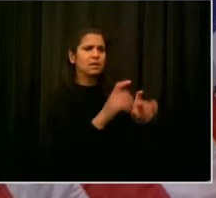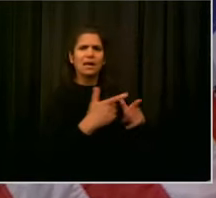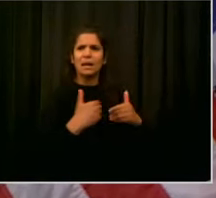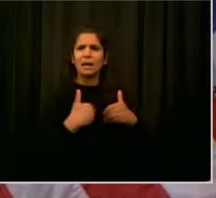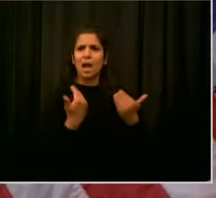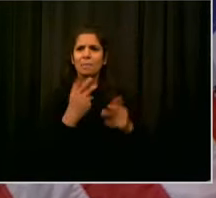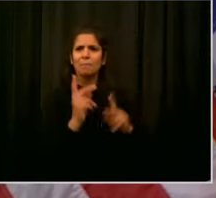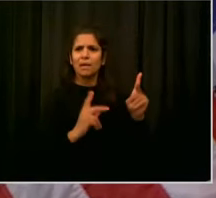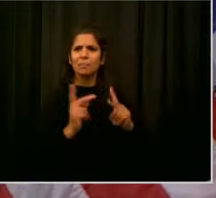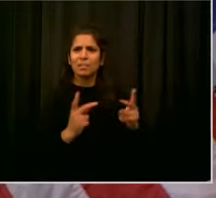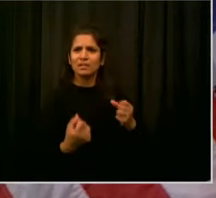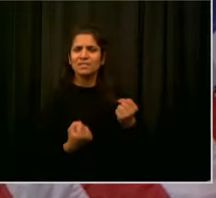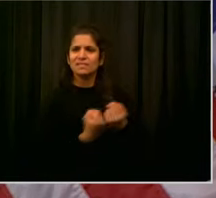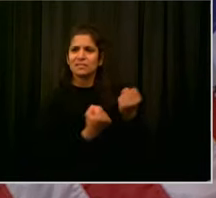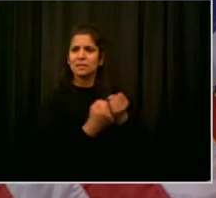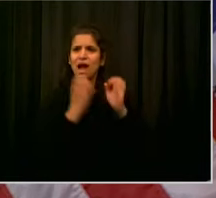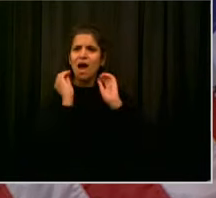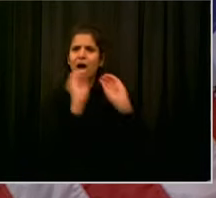Gloria.